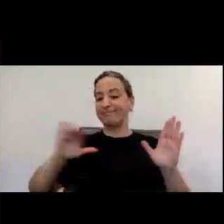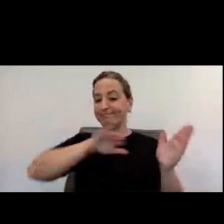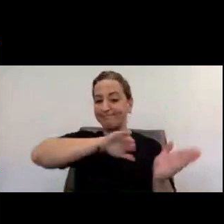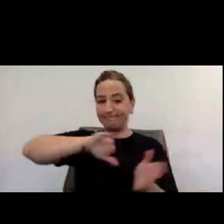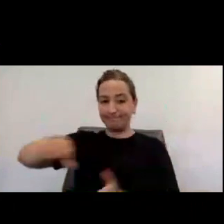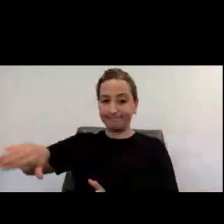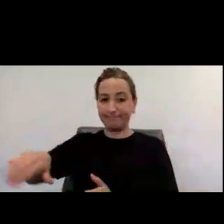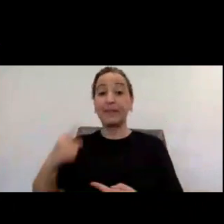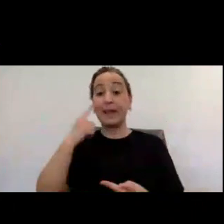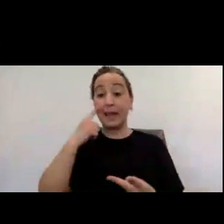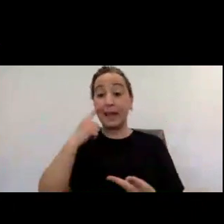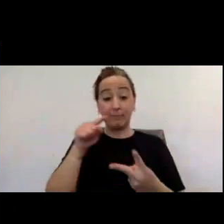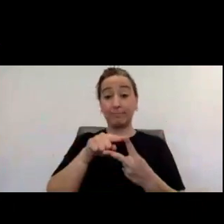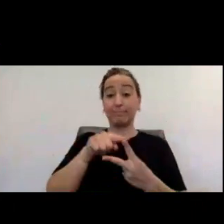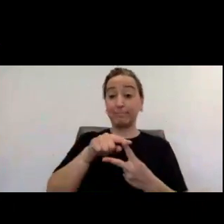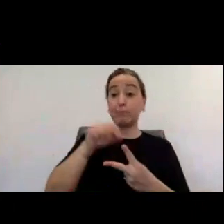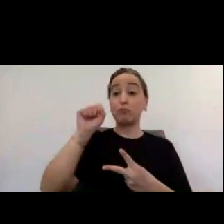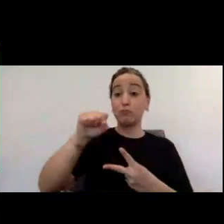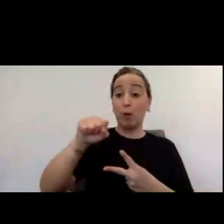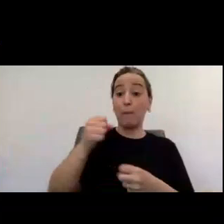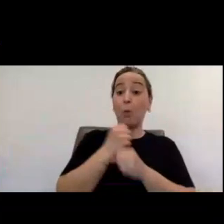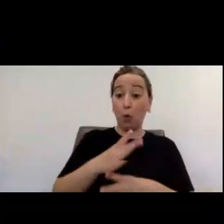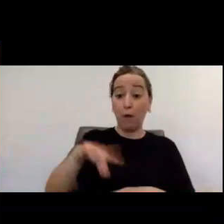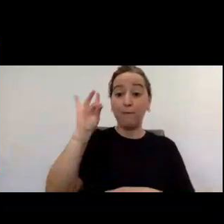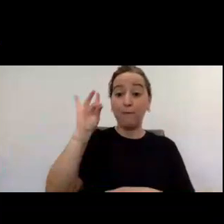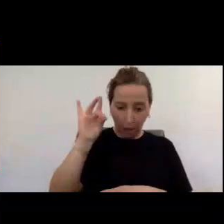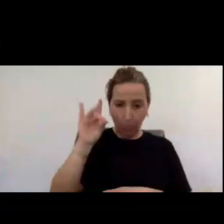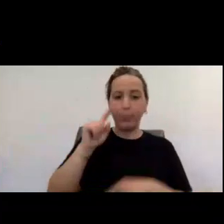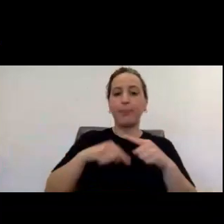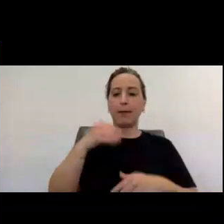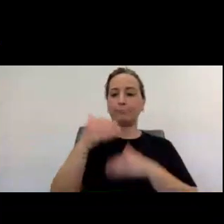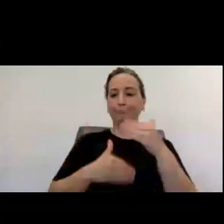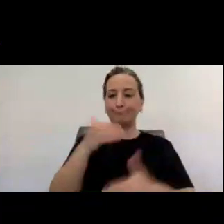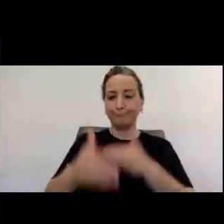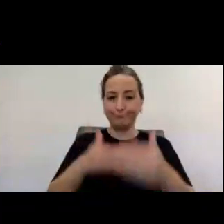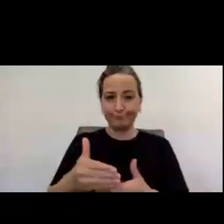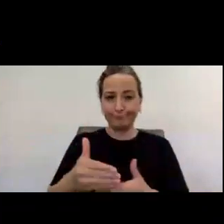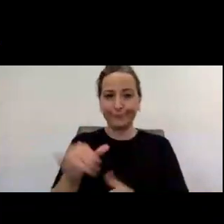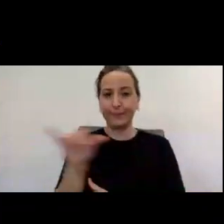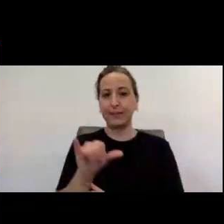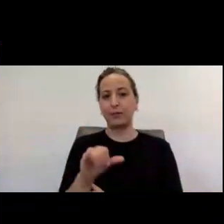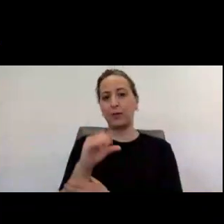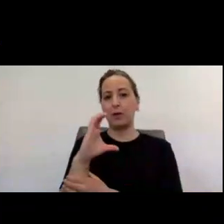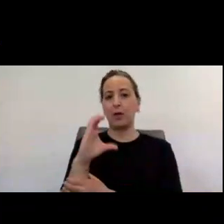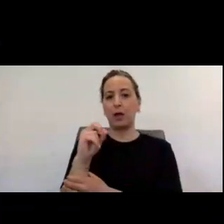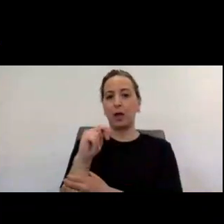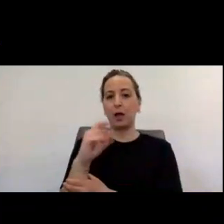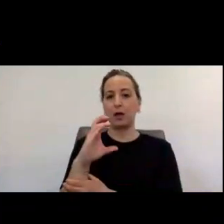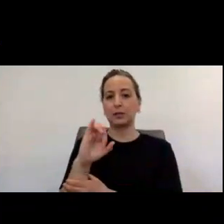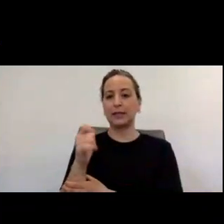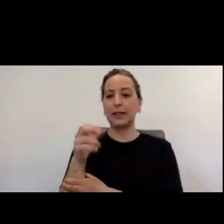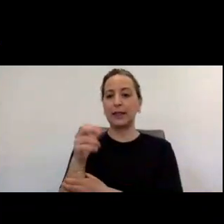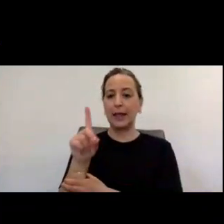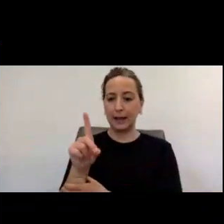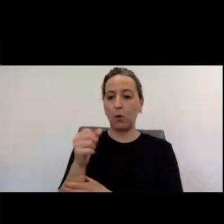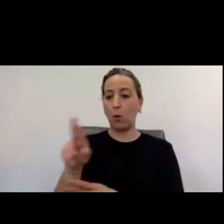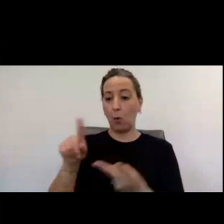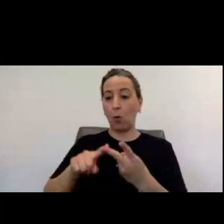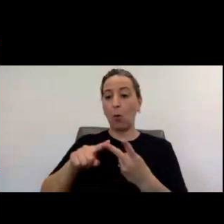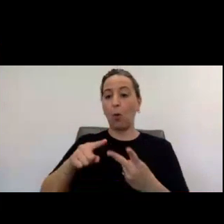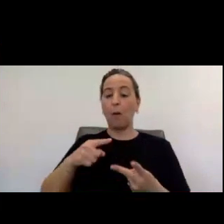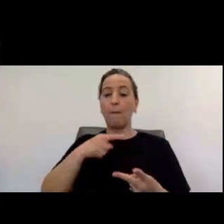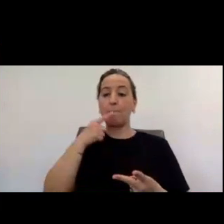cause is found, then that case moves forward. It's either conciliated or it advances to a public hearing in front